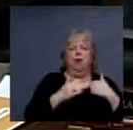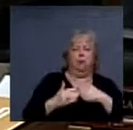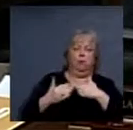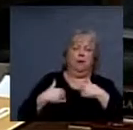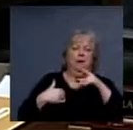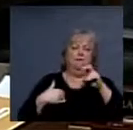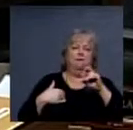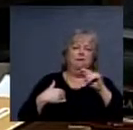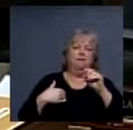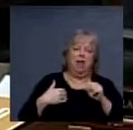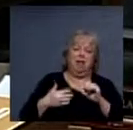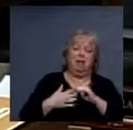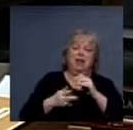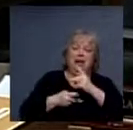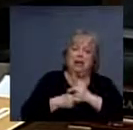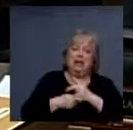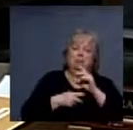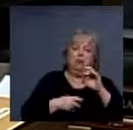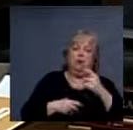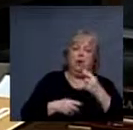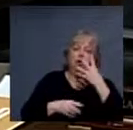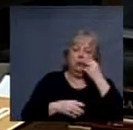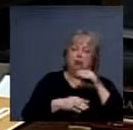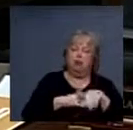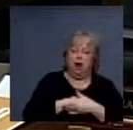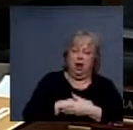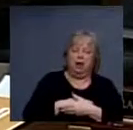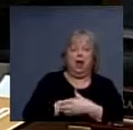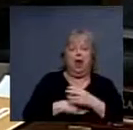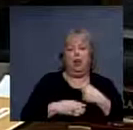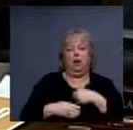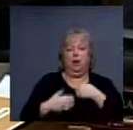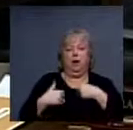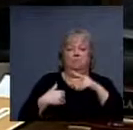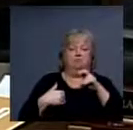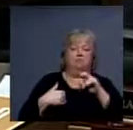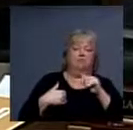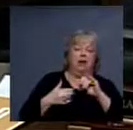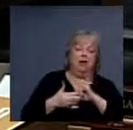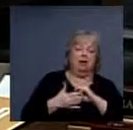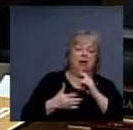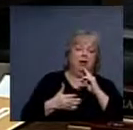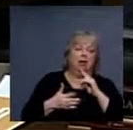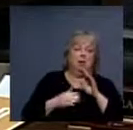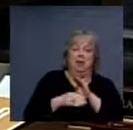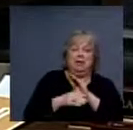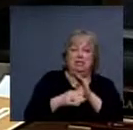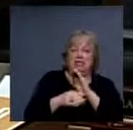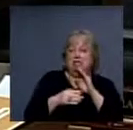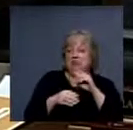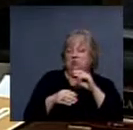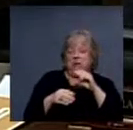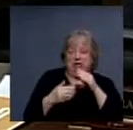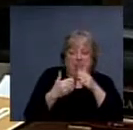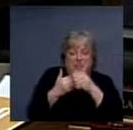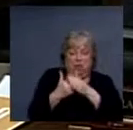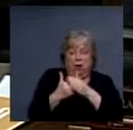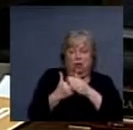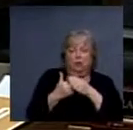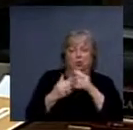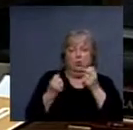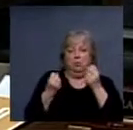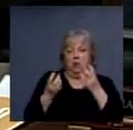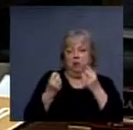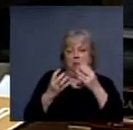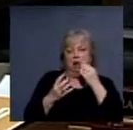on a 24-hour basis. And we have vets that live, whose businesses are in close proximity to a lot